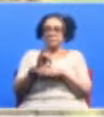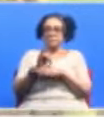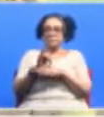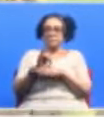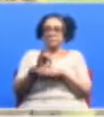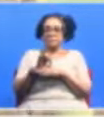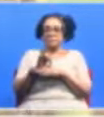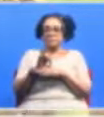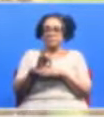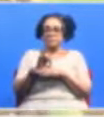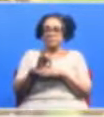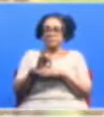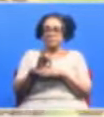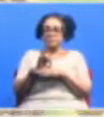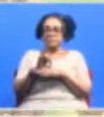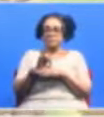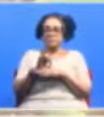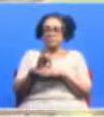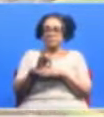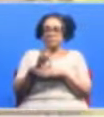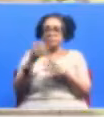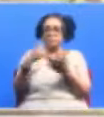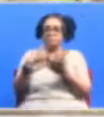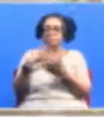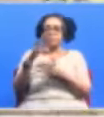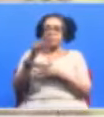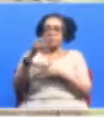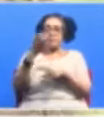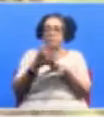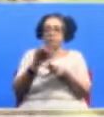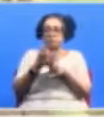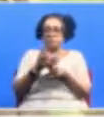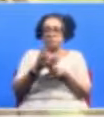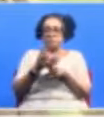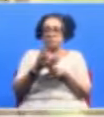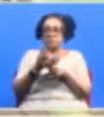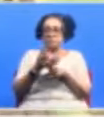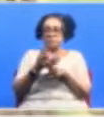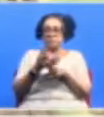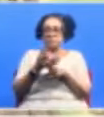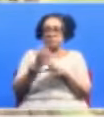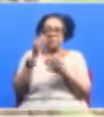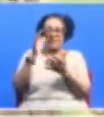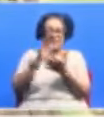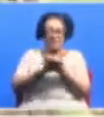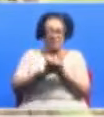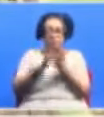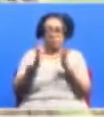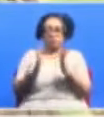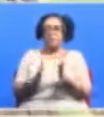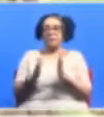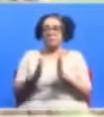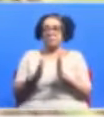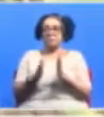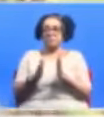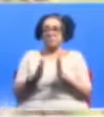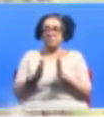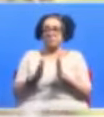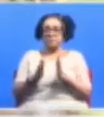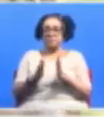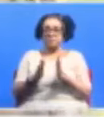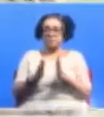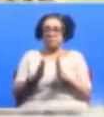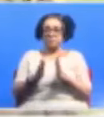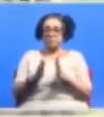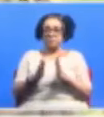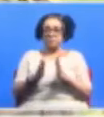the exhumation, and we found some bones believed to be human, or rather some remains